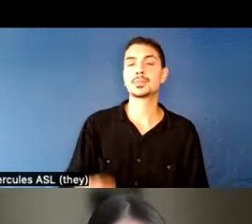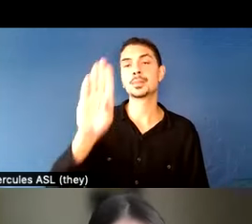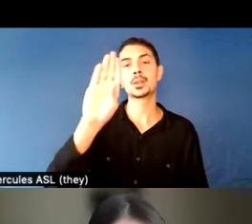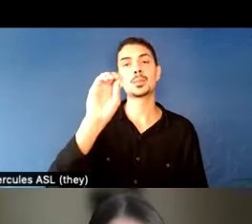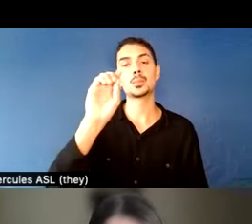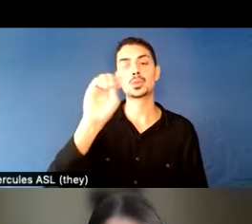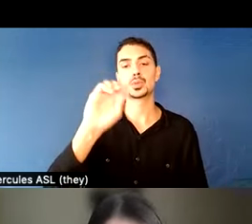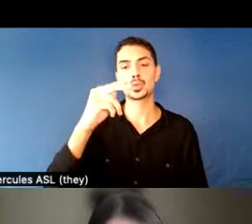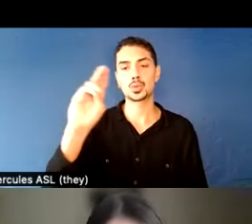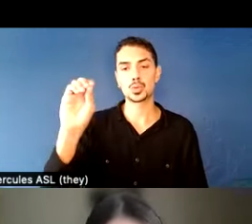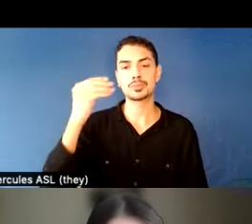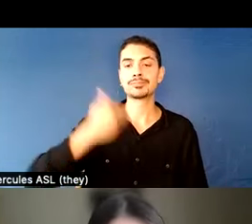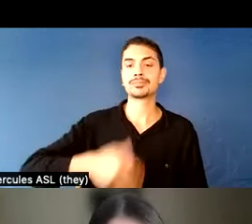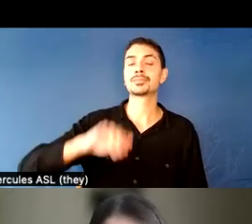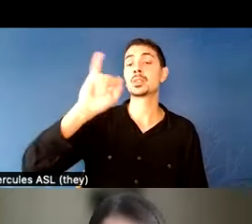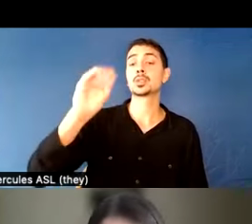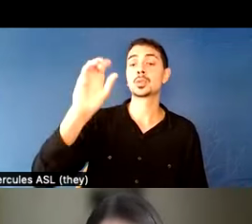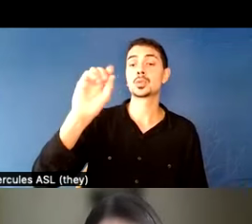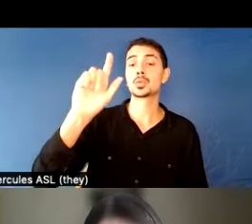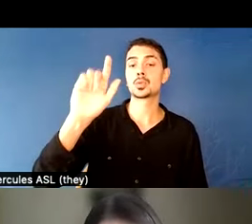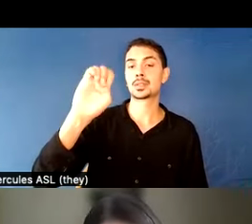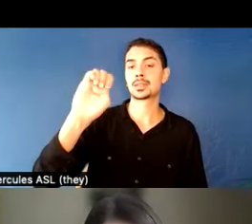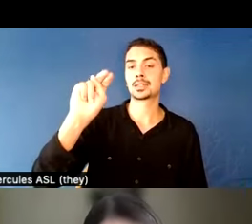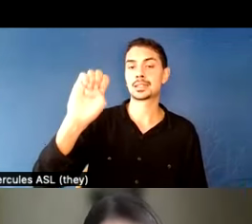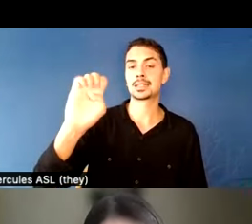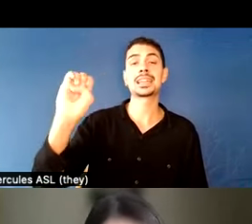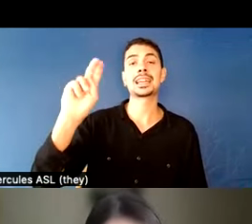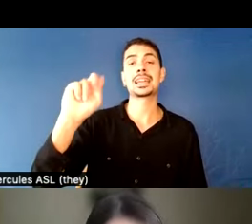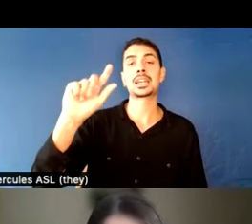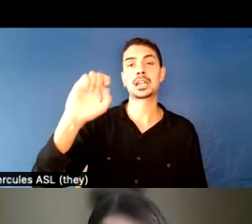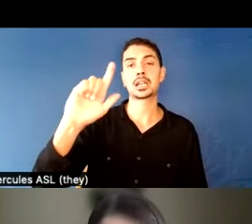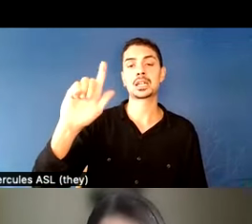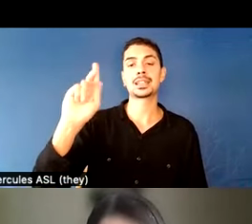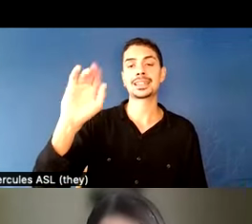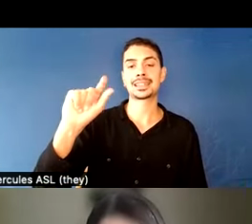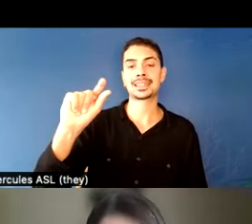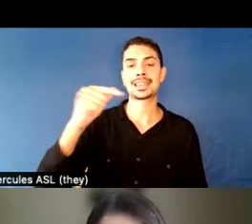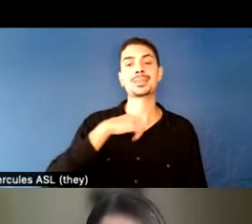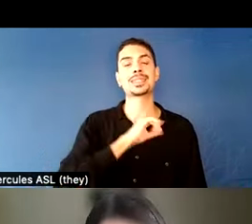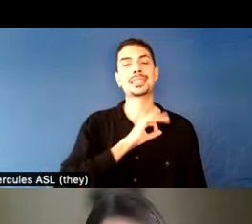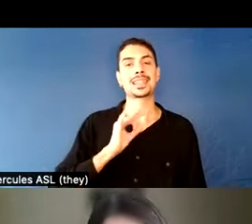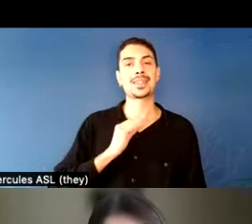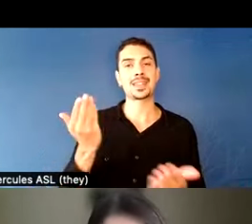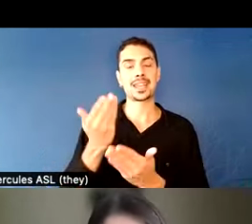I am one of the staff here at MIWSAC. I've been with MIWSAC now for about 2 years,